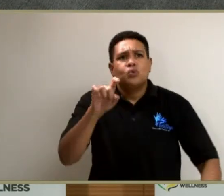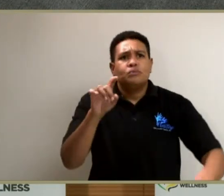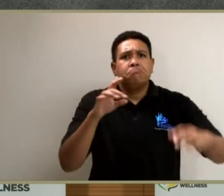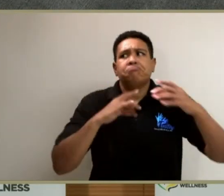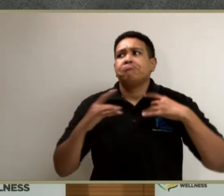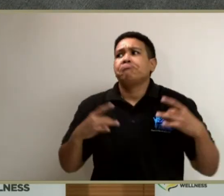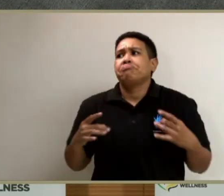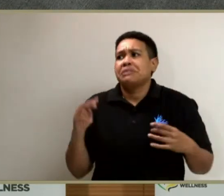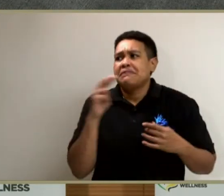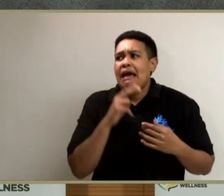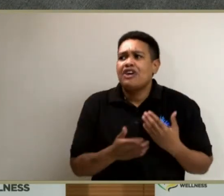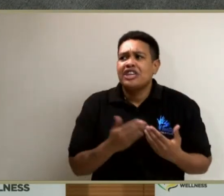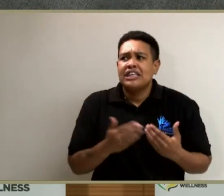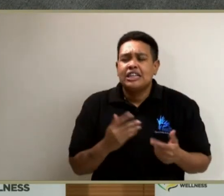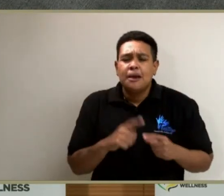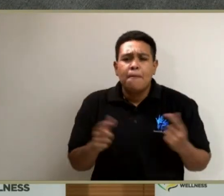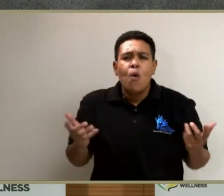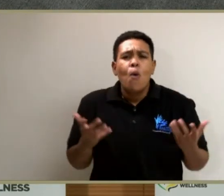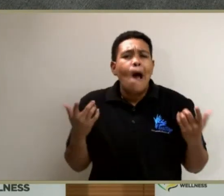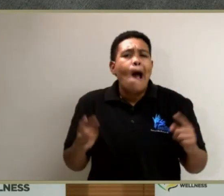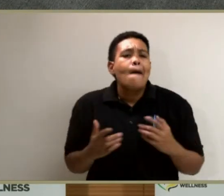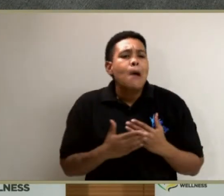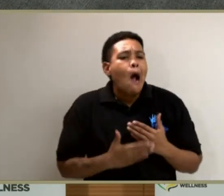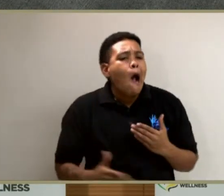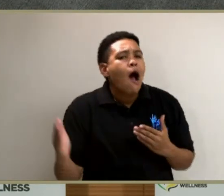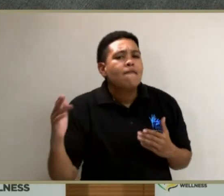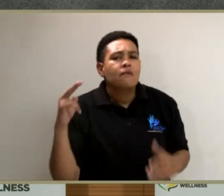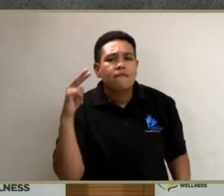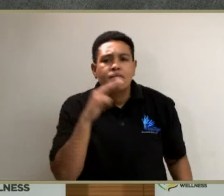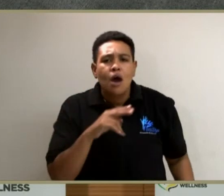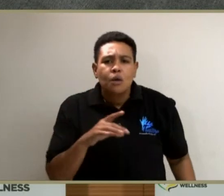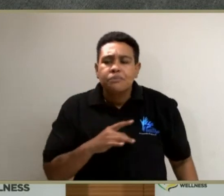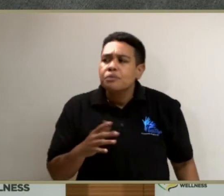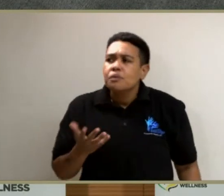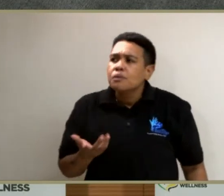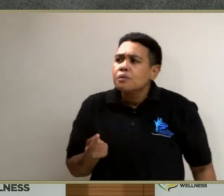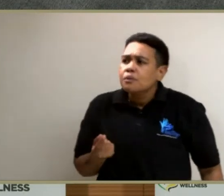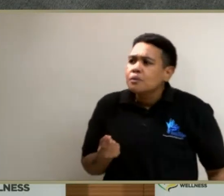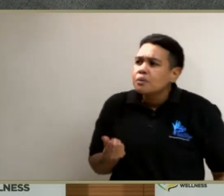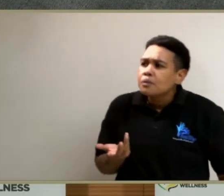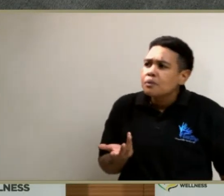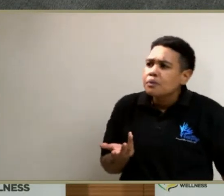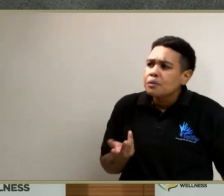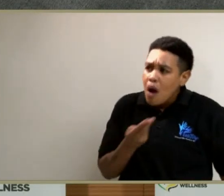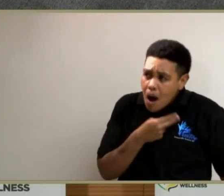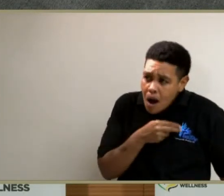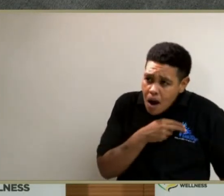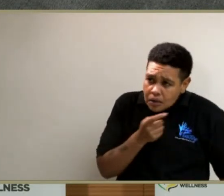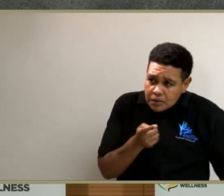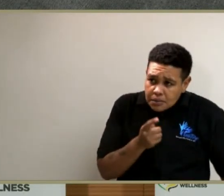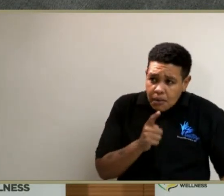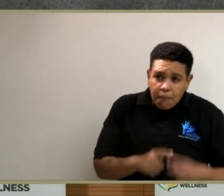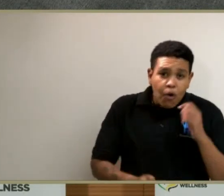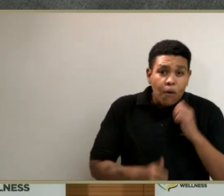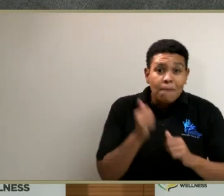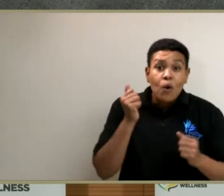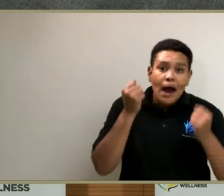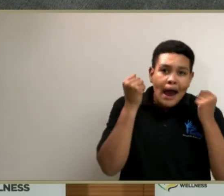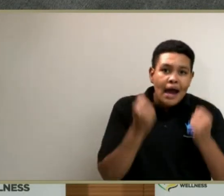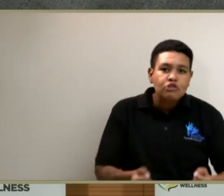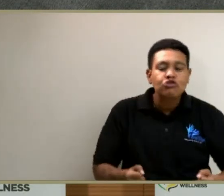virus, but what happens after you get the virus. Hospitalization and the most extreme